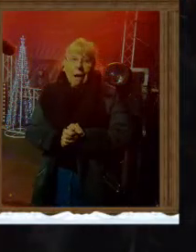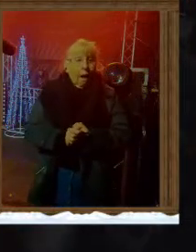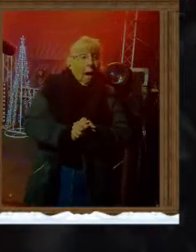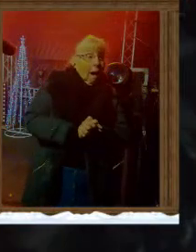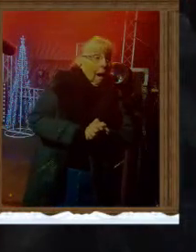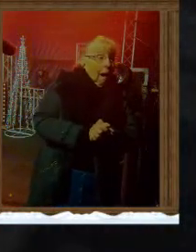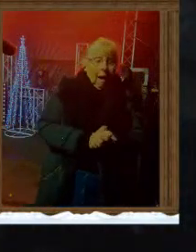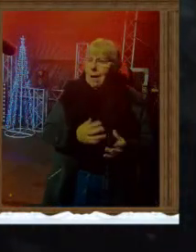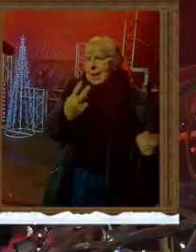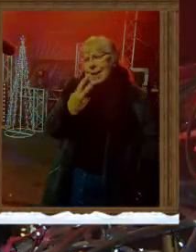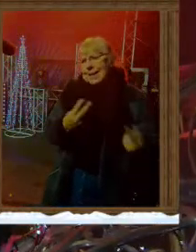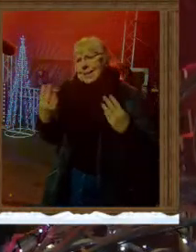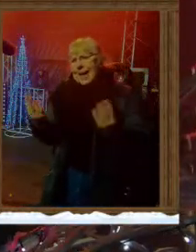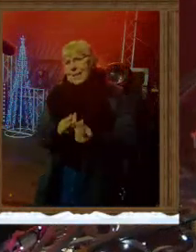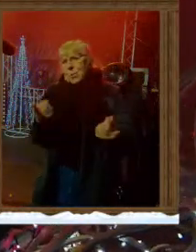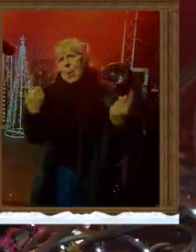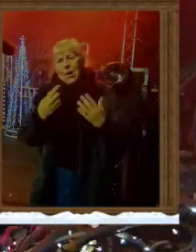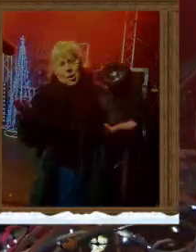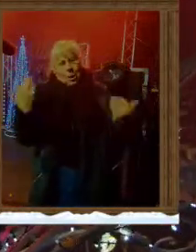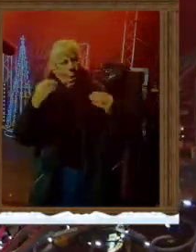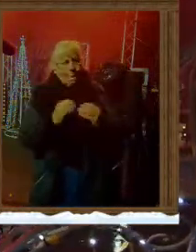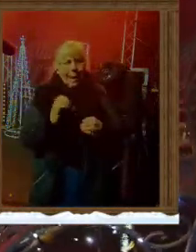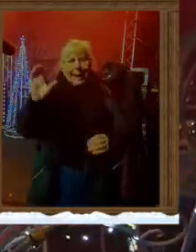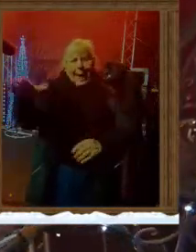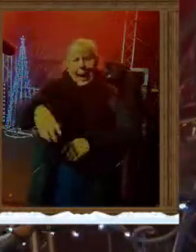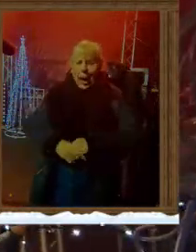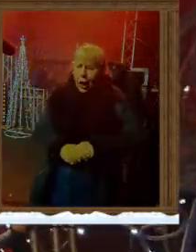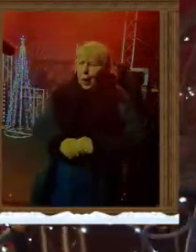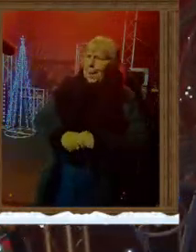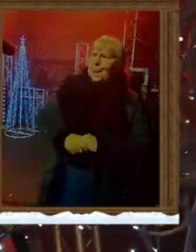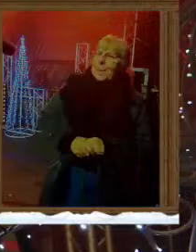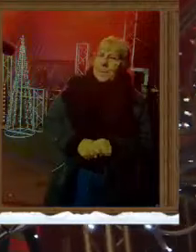You gotta dance along, Ballyclare.